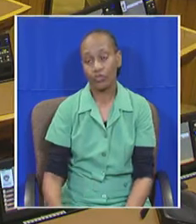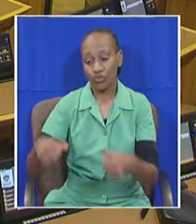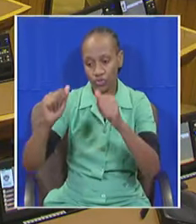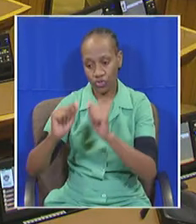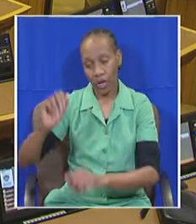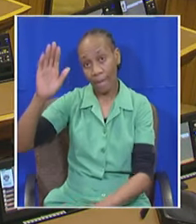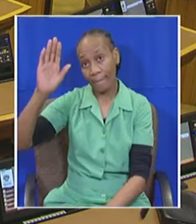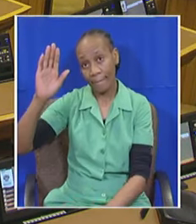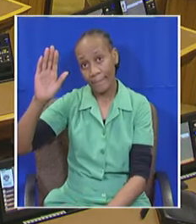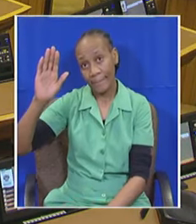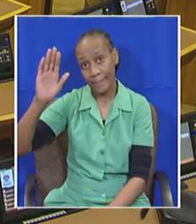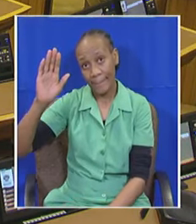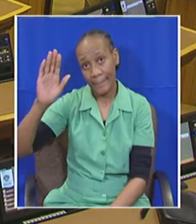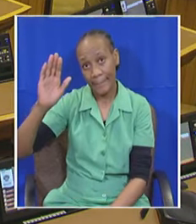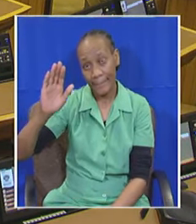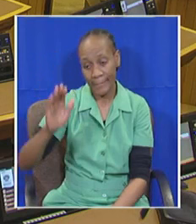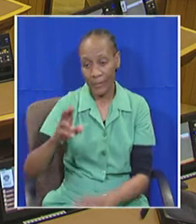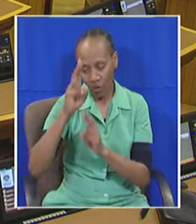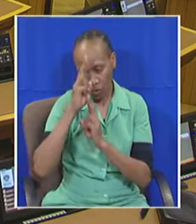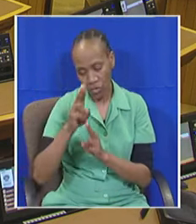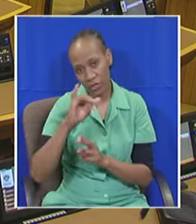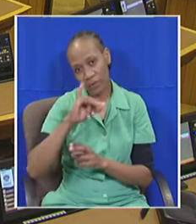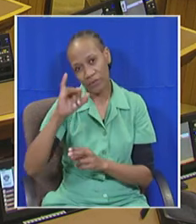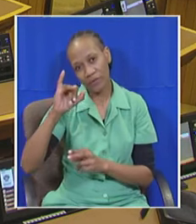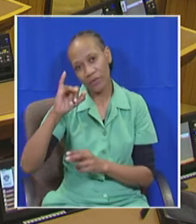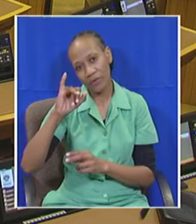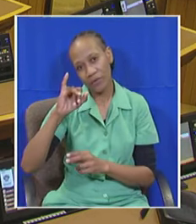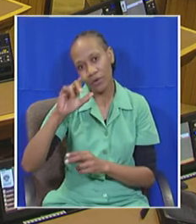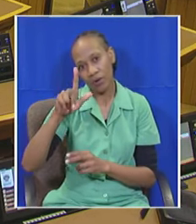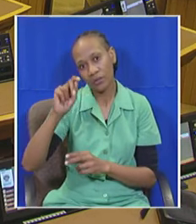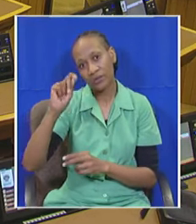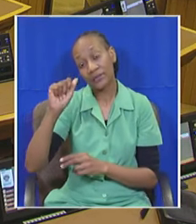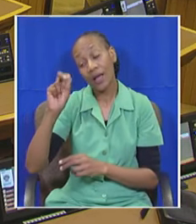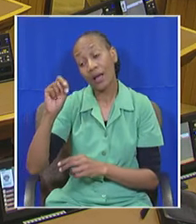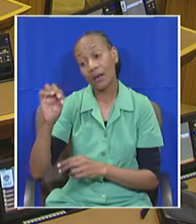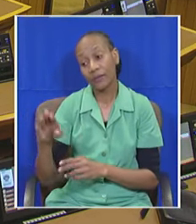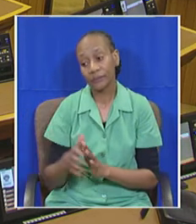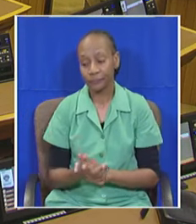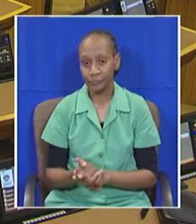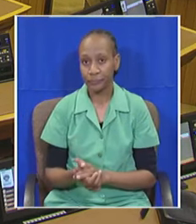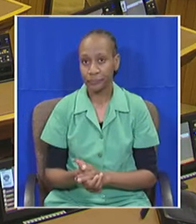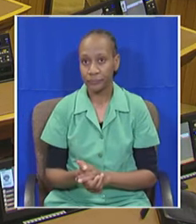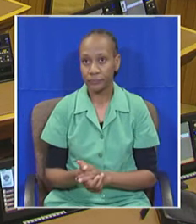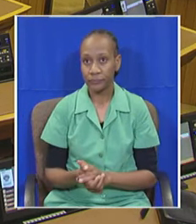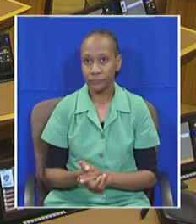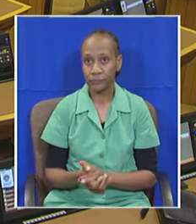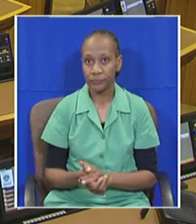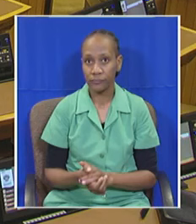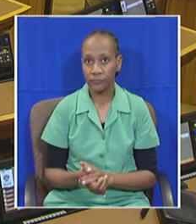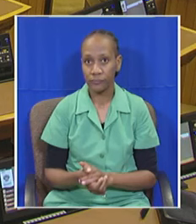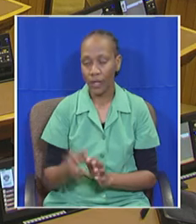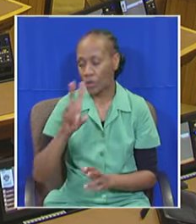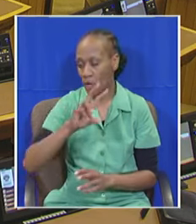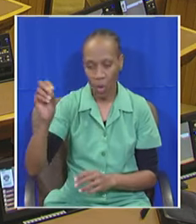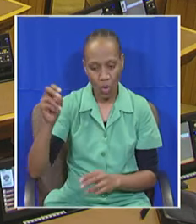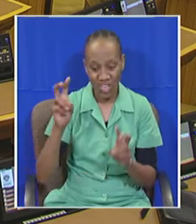Oh. Yep. Honourable Filtani, yeah. on which rule are you rising? May I address you, Chair, on this matter? No,